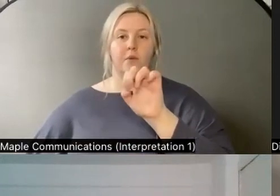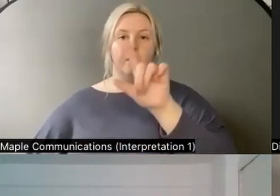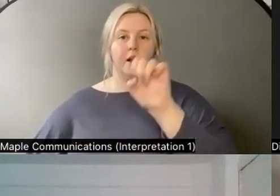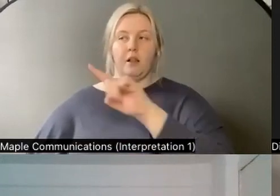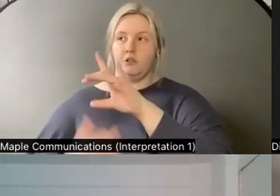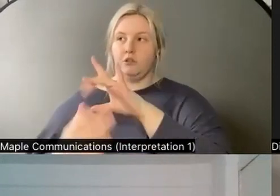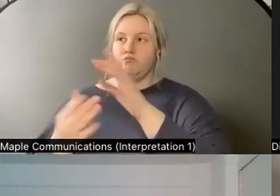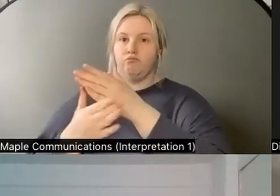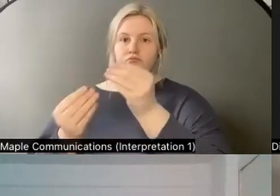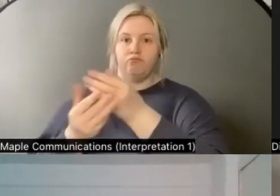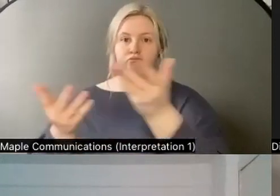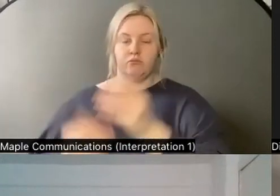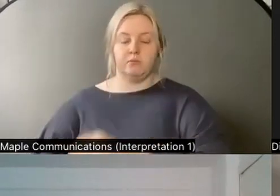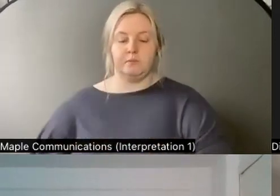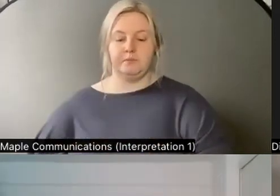with us today.